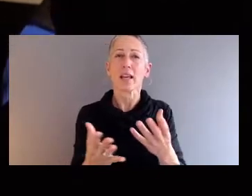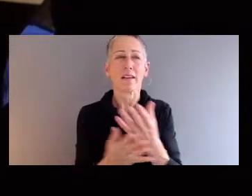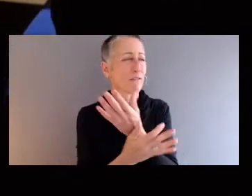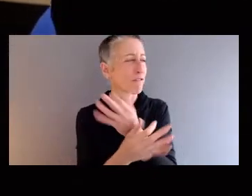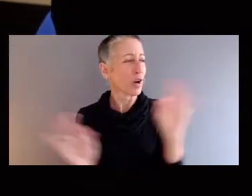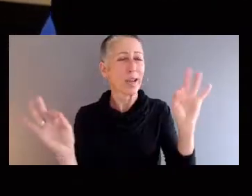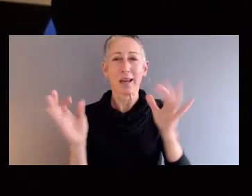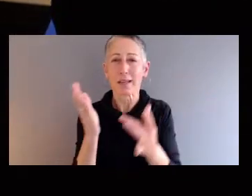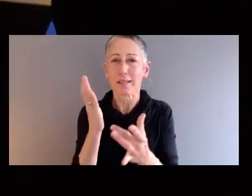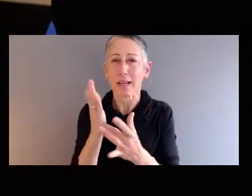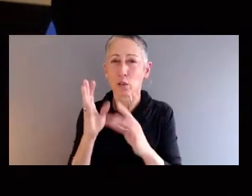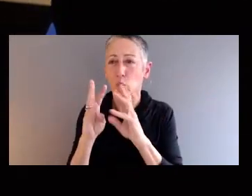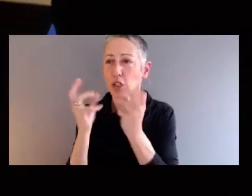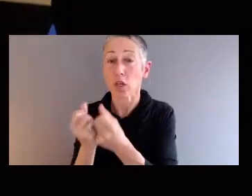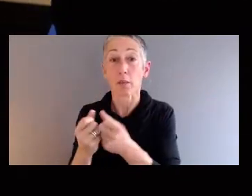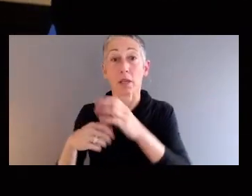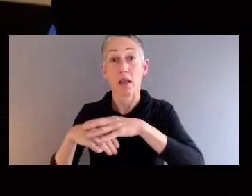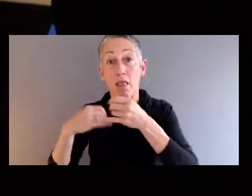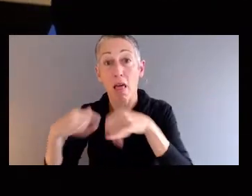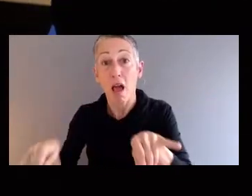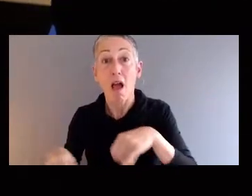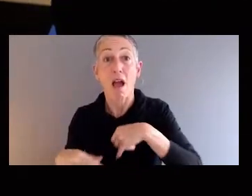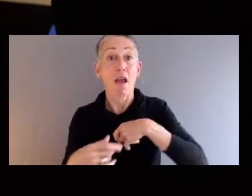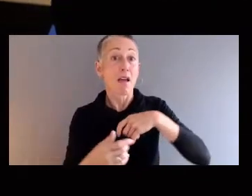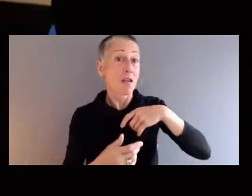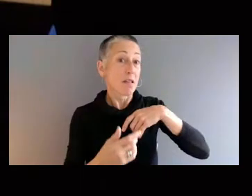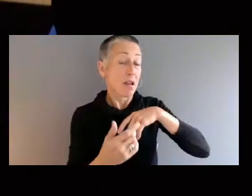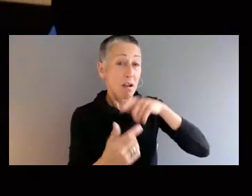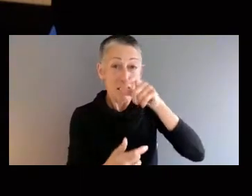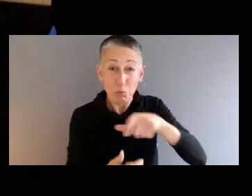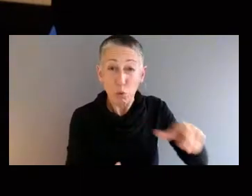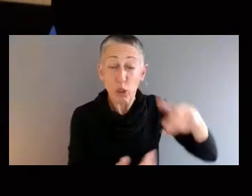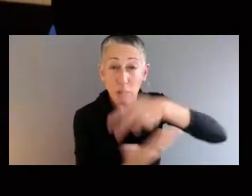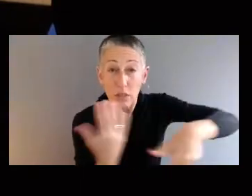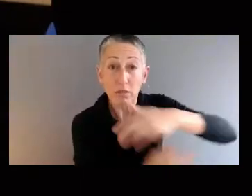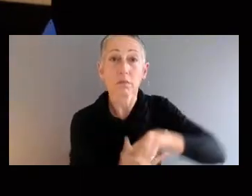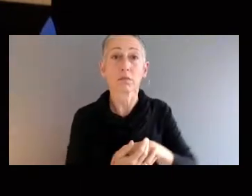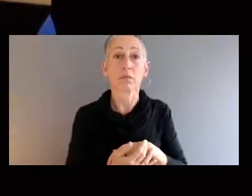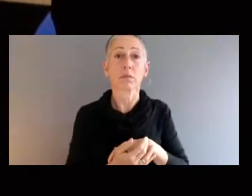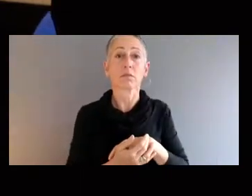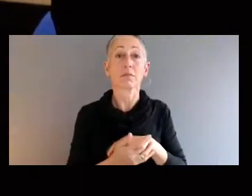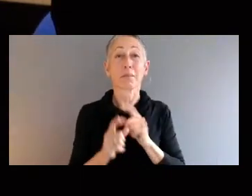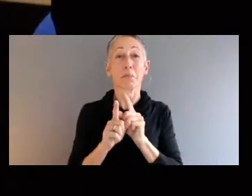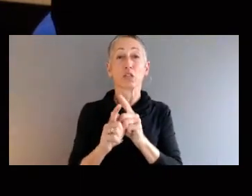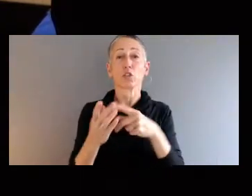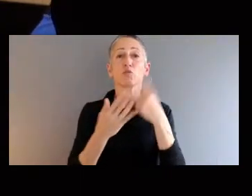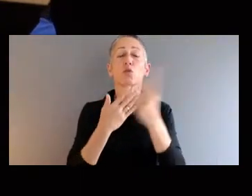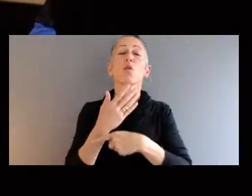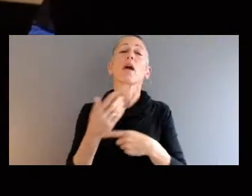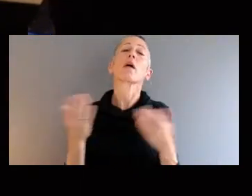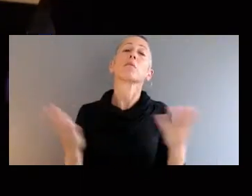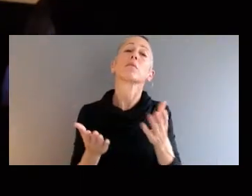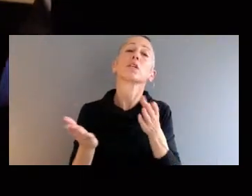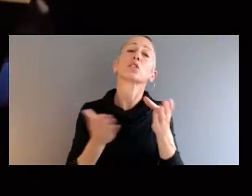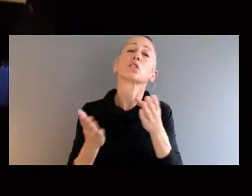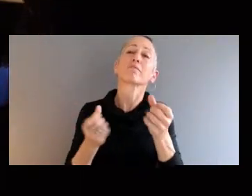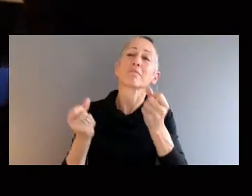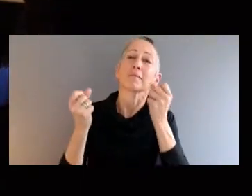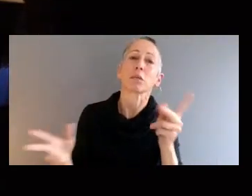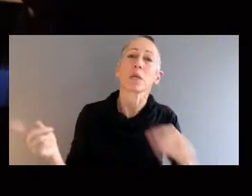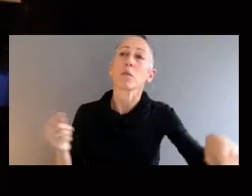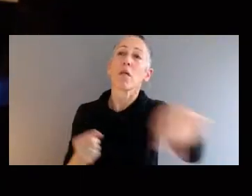workshops, both online and in person, a robust mentorship program that has sought to serve as many members as possible. Participants from